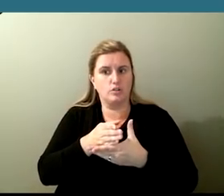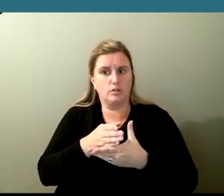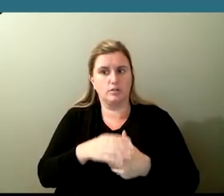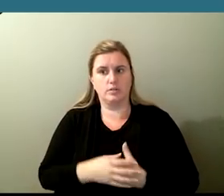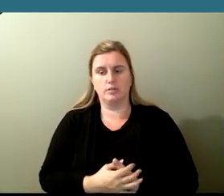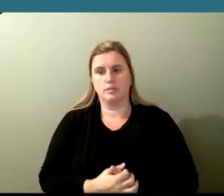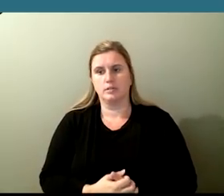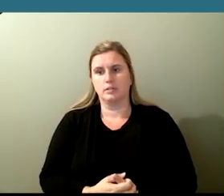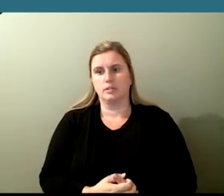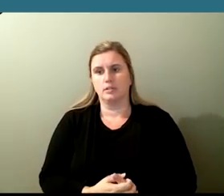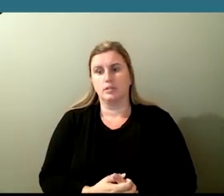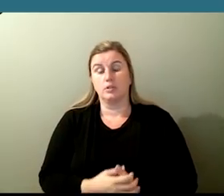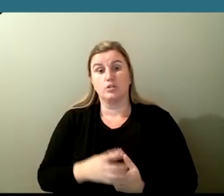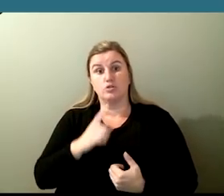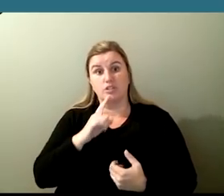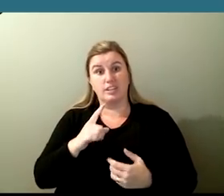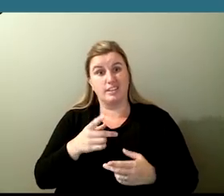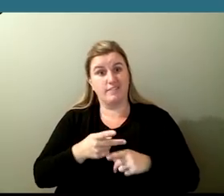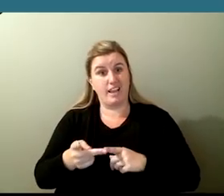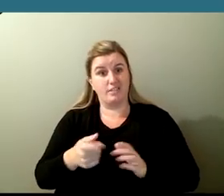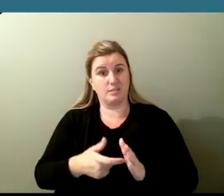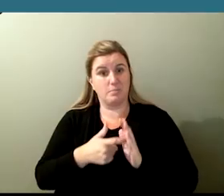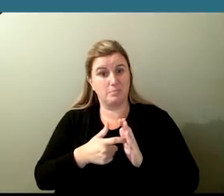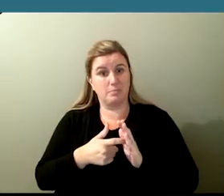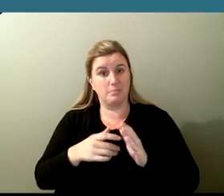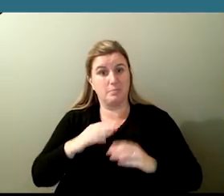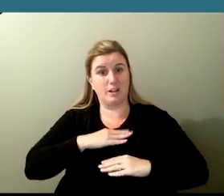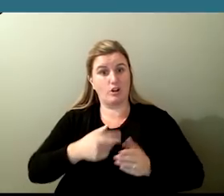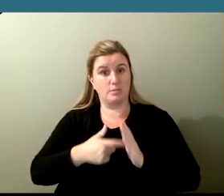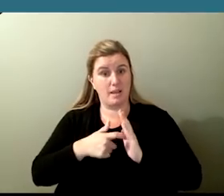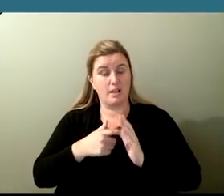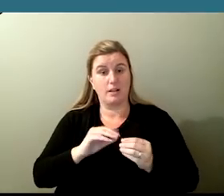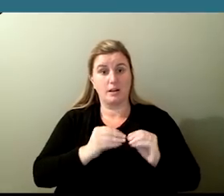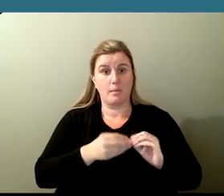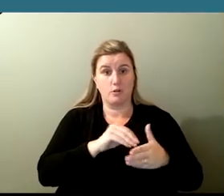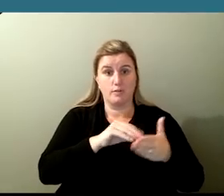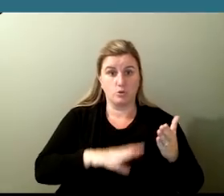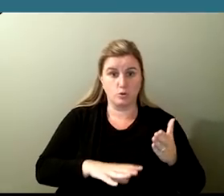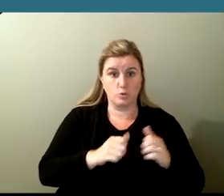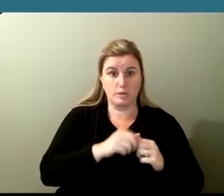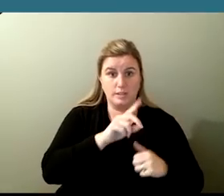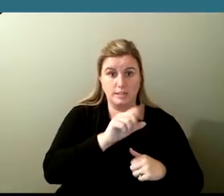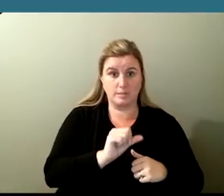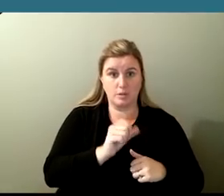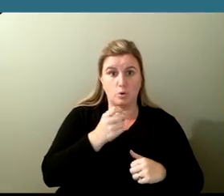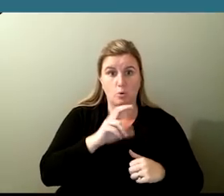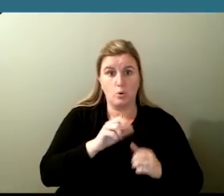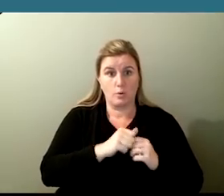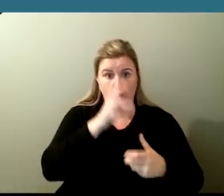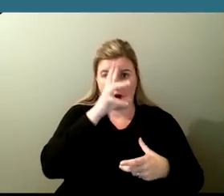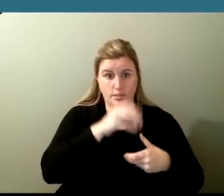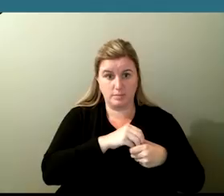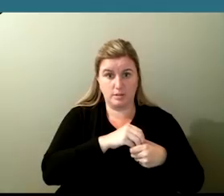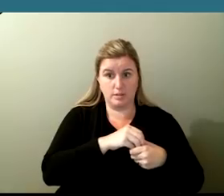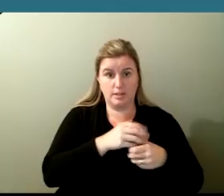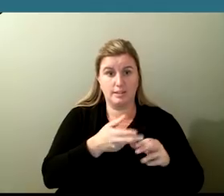settings, which really fails to meet the demand. The number of students with disabilities or with autism